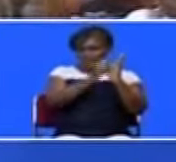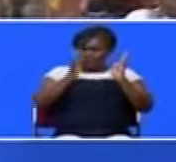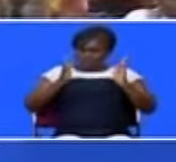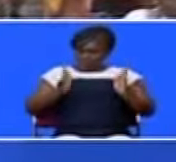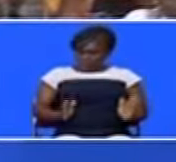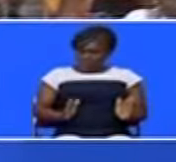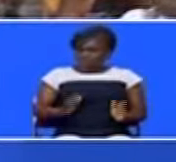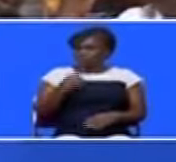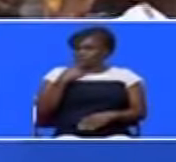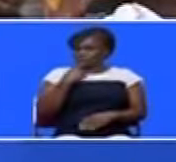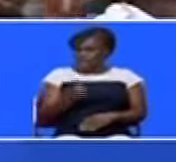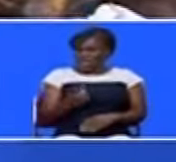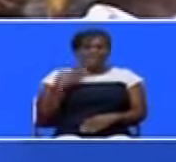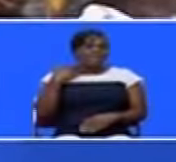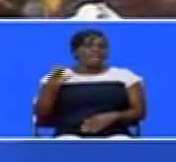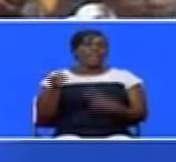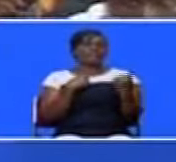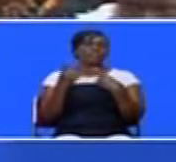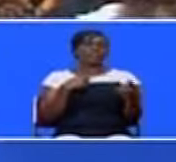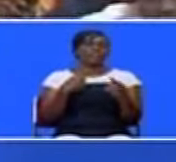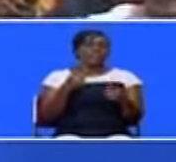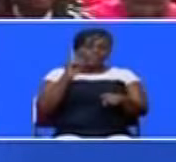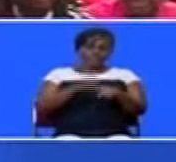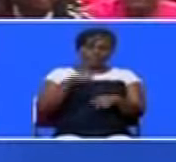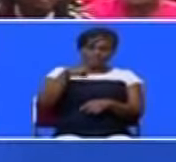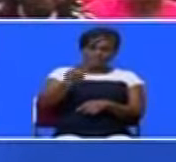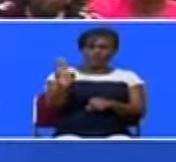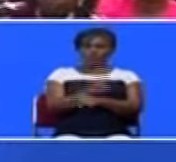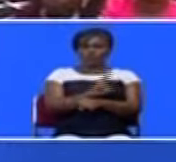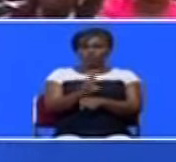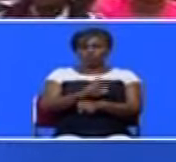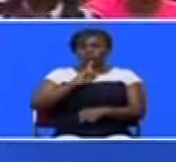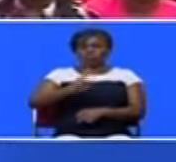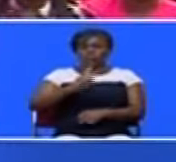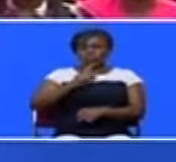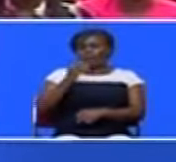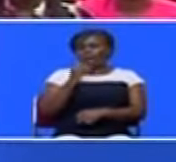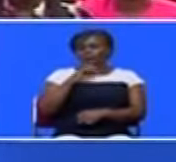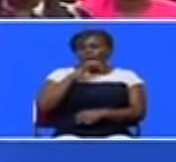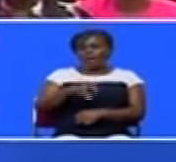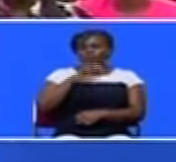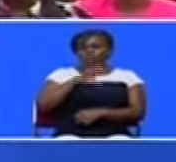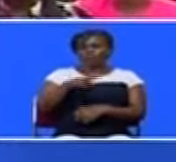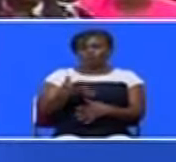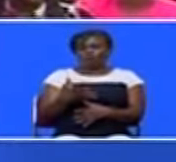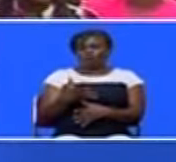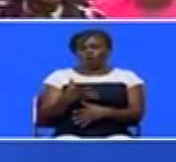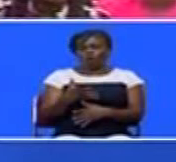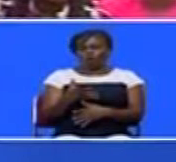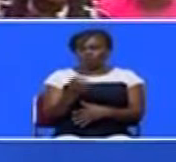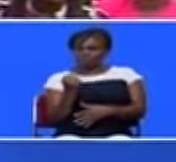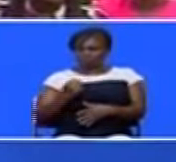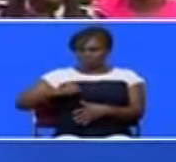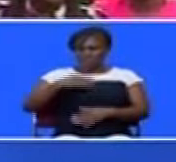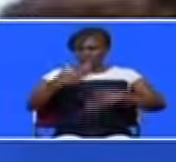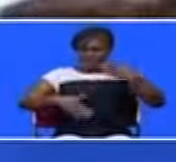is considered to have engaged in hate speech if he or she uses threatening, abusive or insulting words or